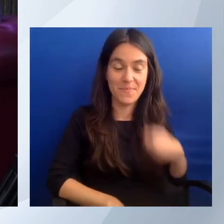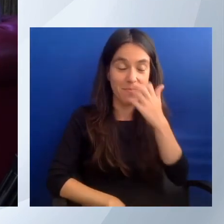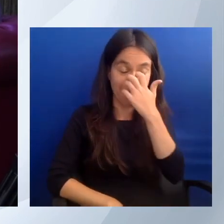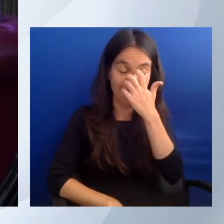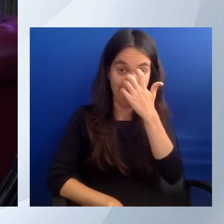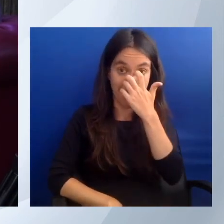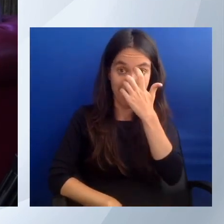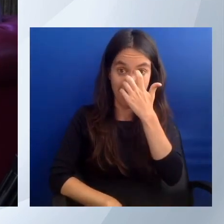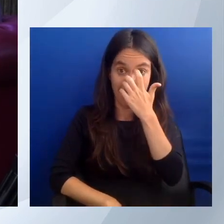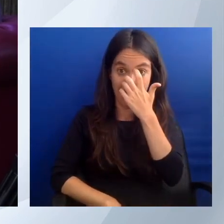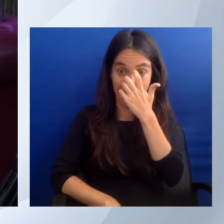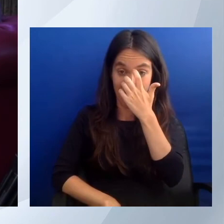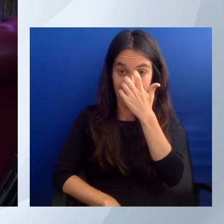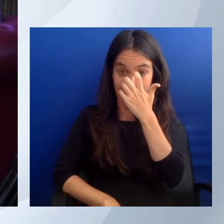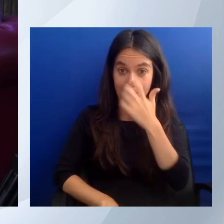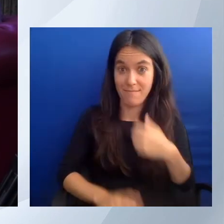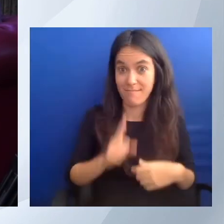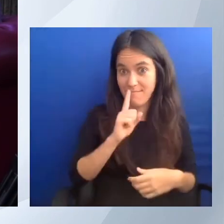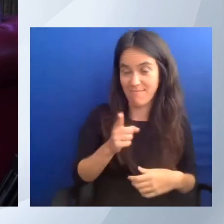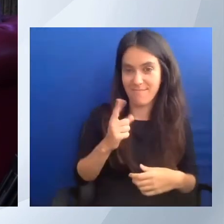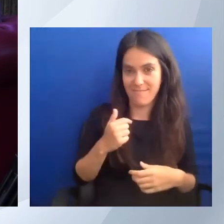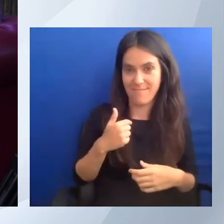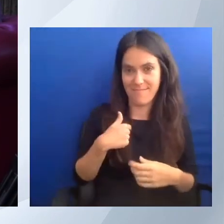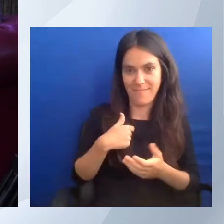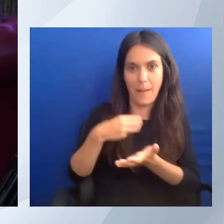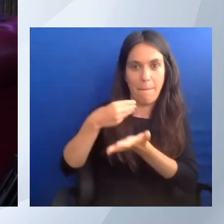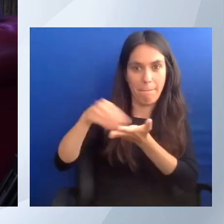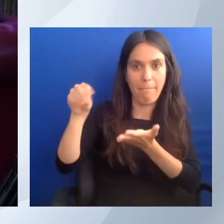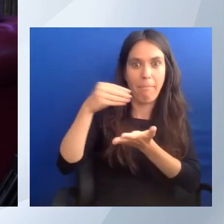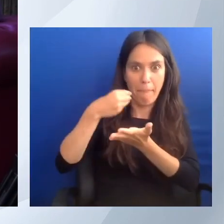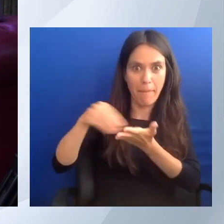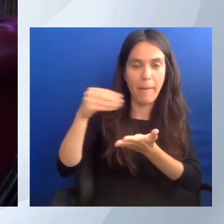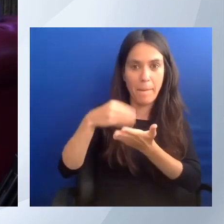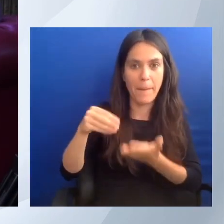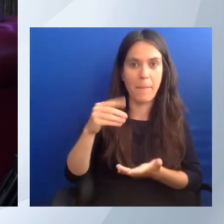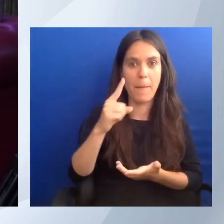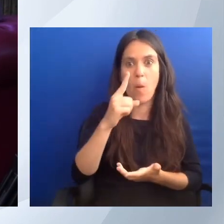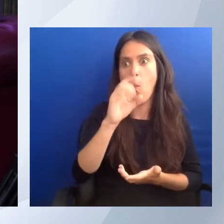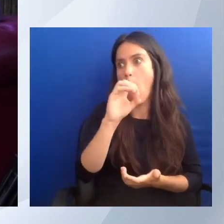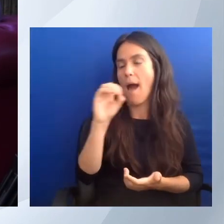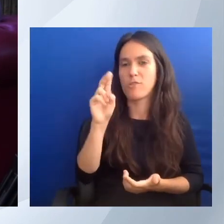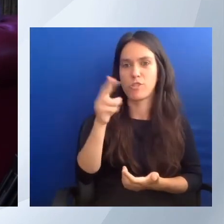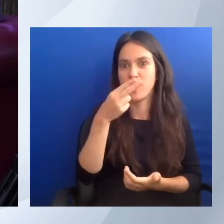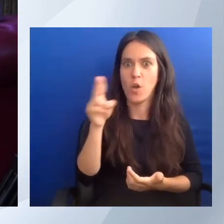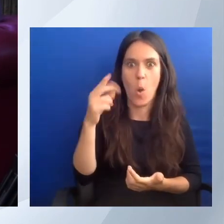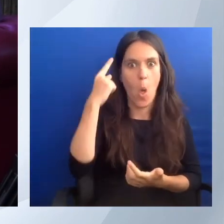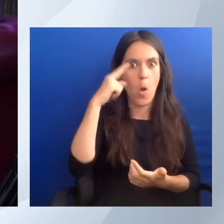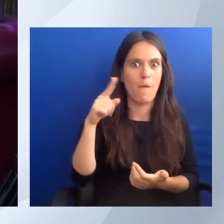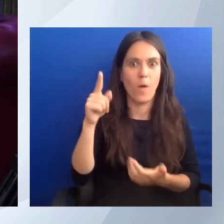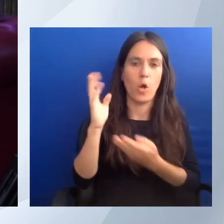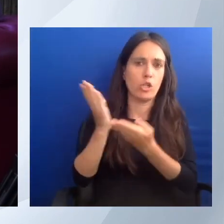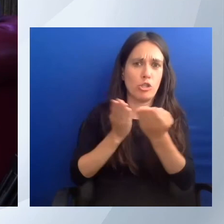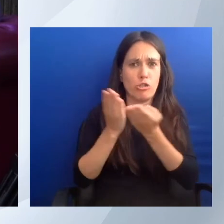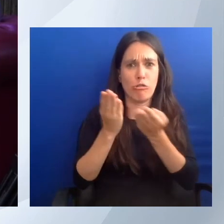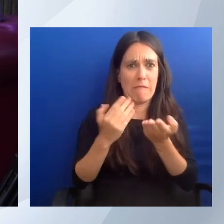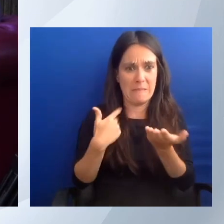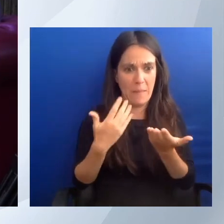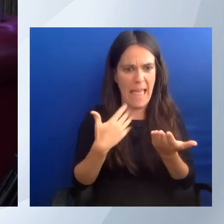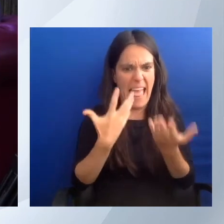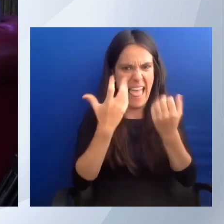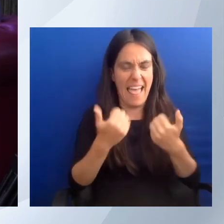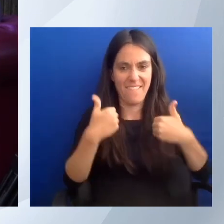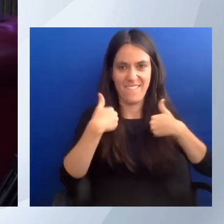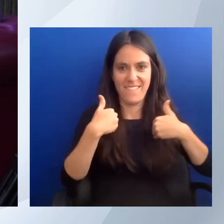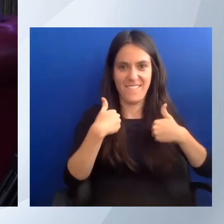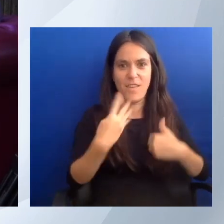than running a €100 a month app service plan for, documentation. Now you can just say, okay, it's 12 cents or maybe 40 cents if you